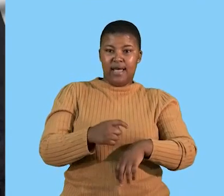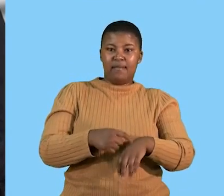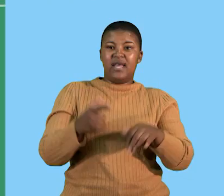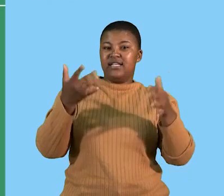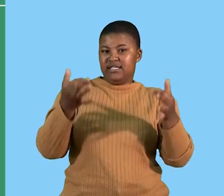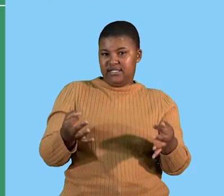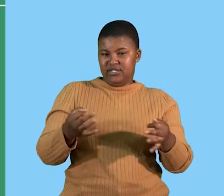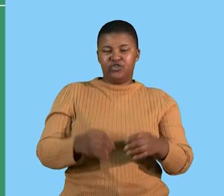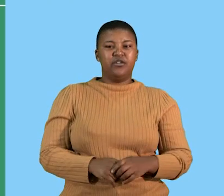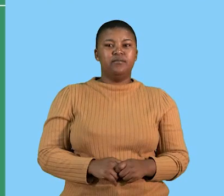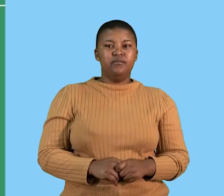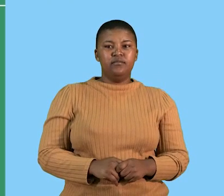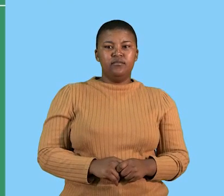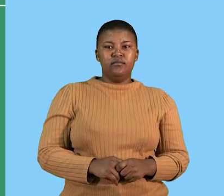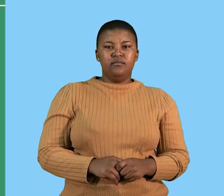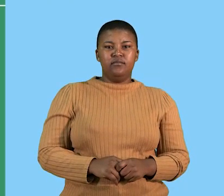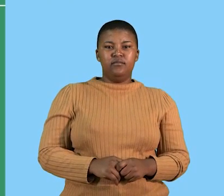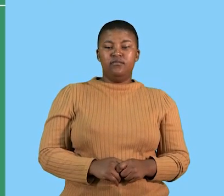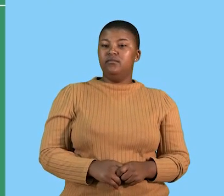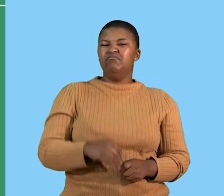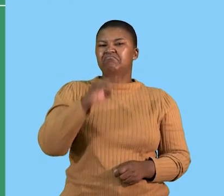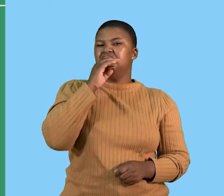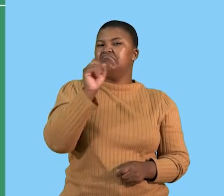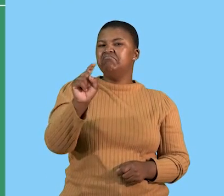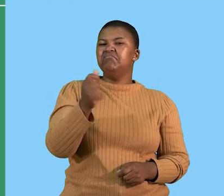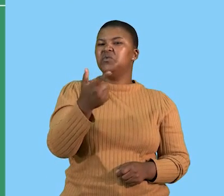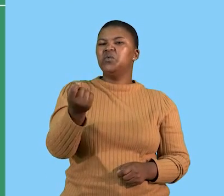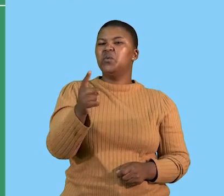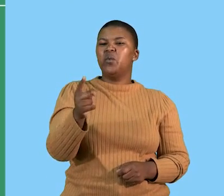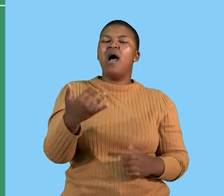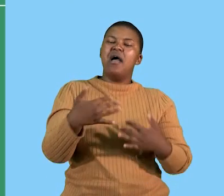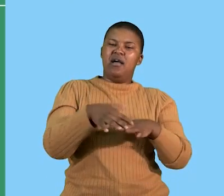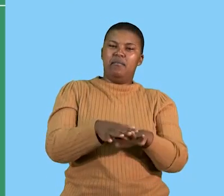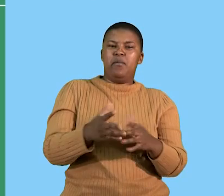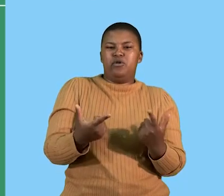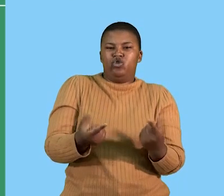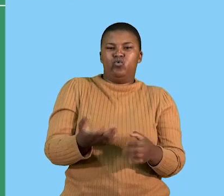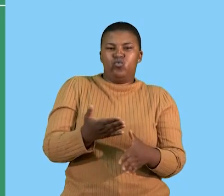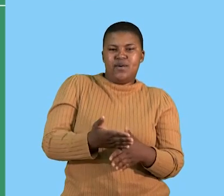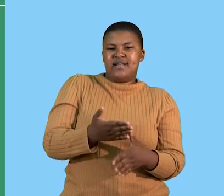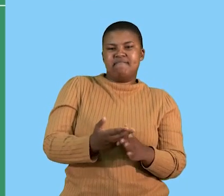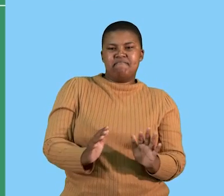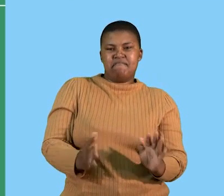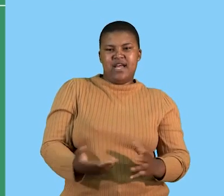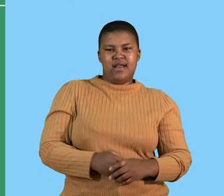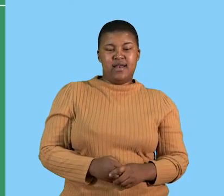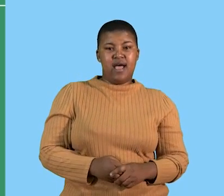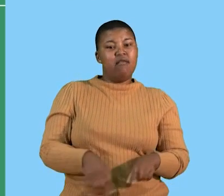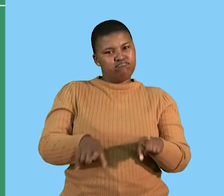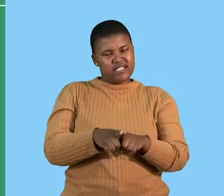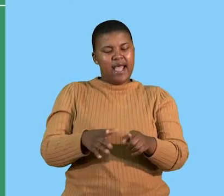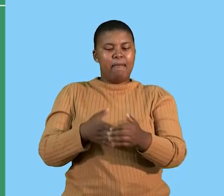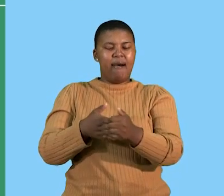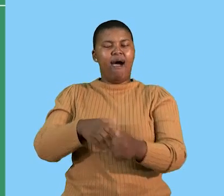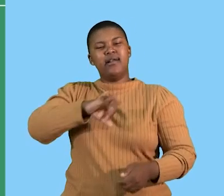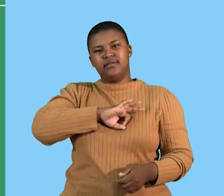short-term decisions. So what they basically do is they just implement the tasks or the objectives,